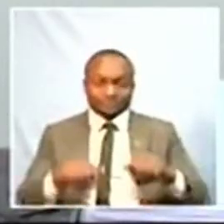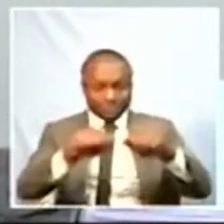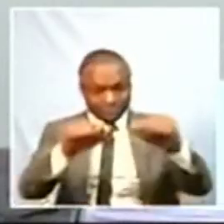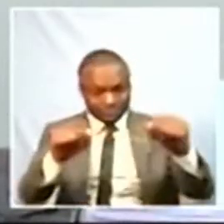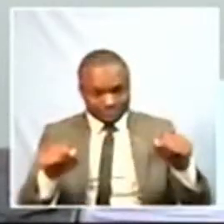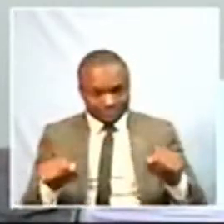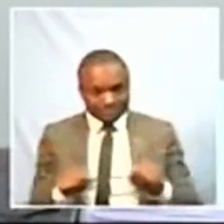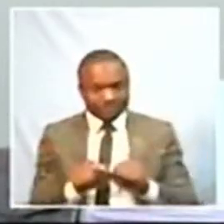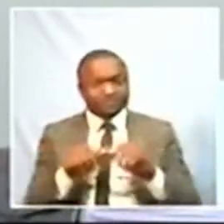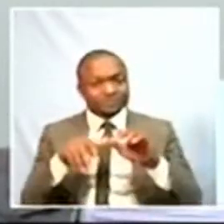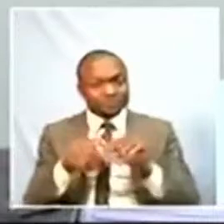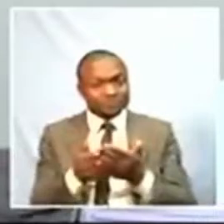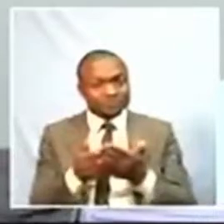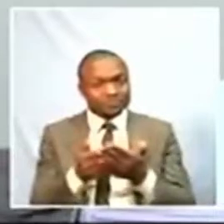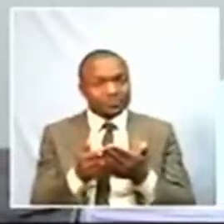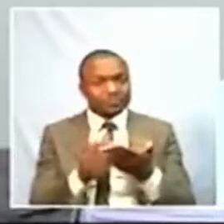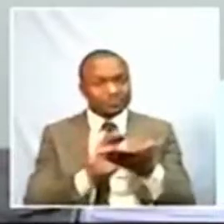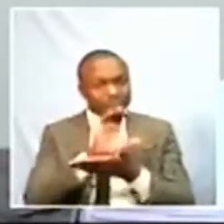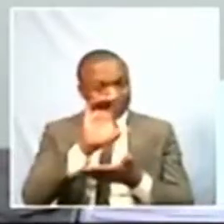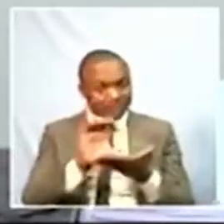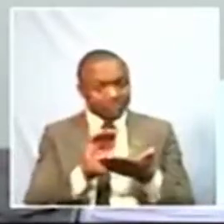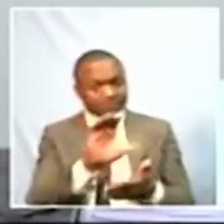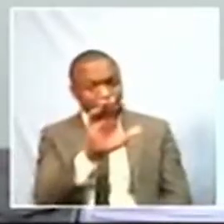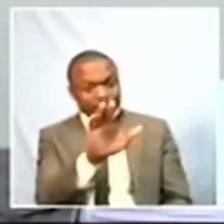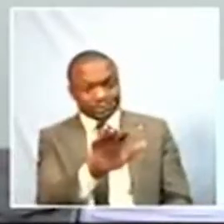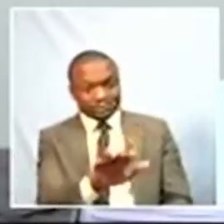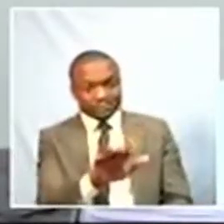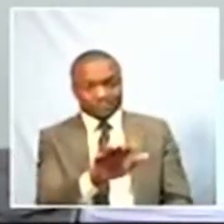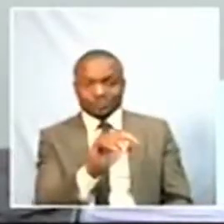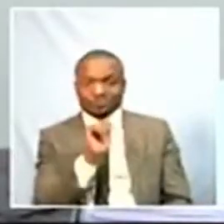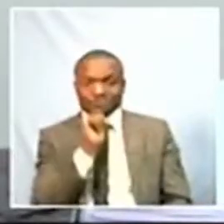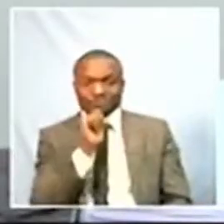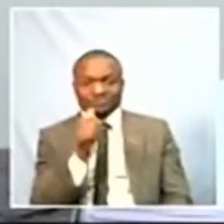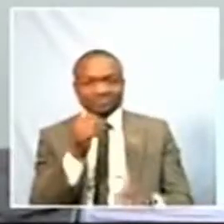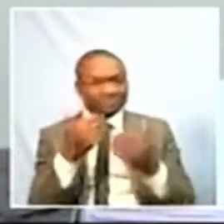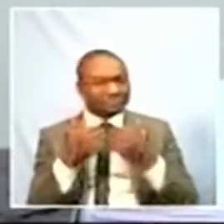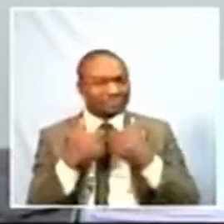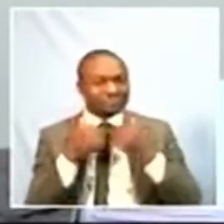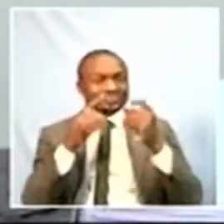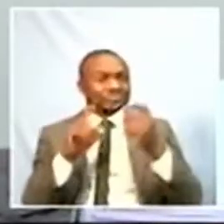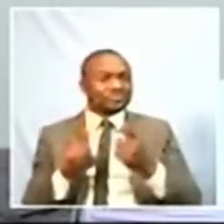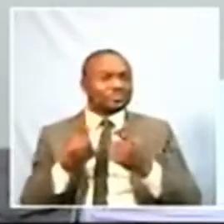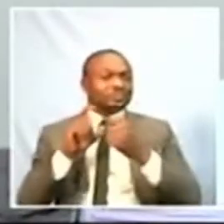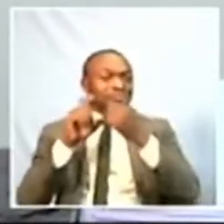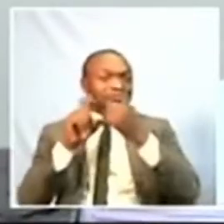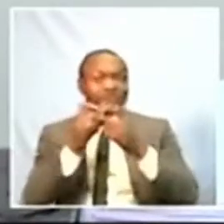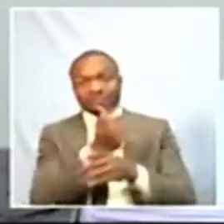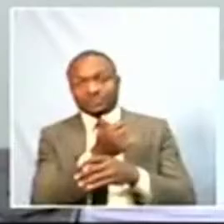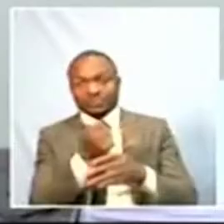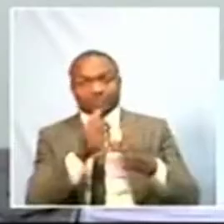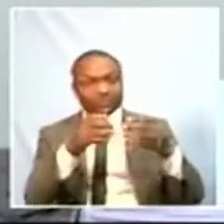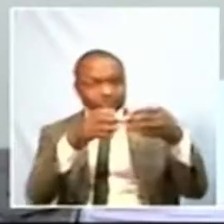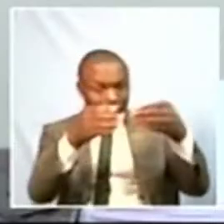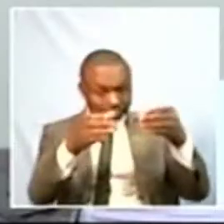location, how Choma is sitting. You do not have challenges like in other constituencies